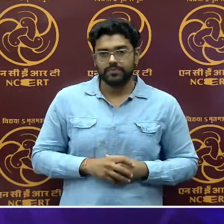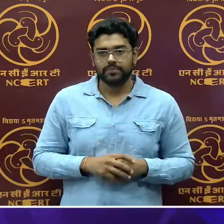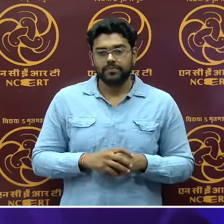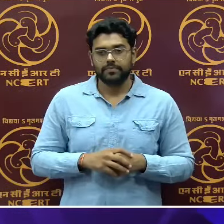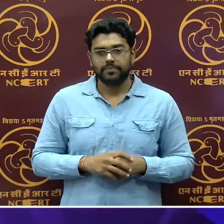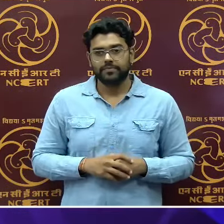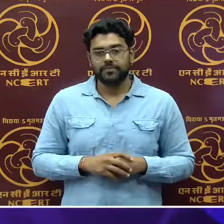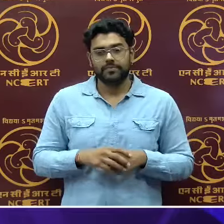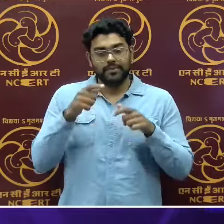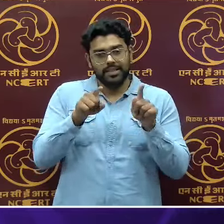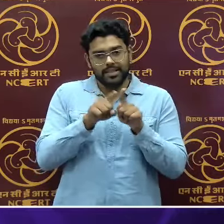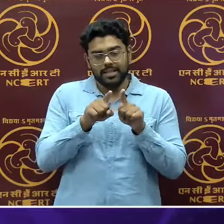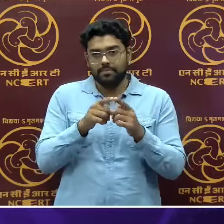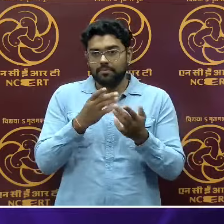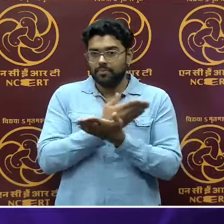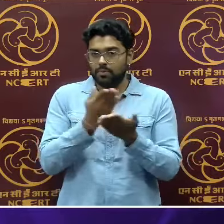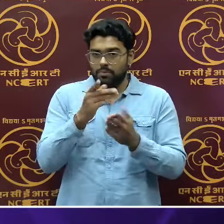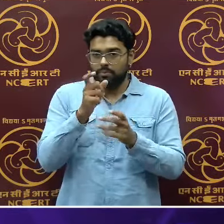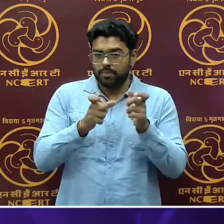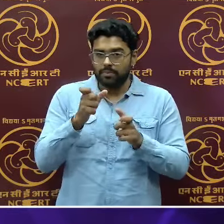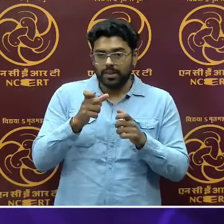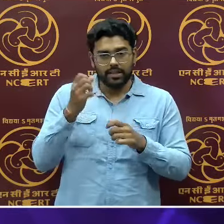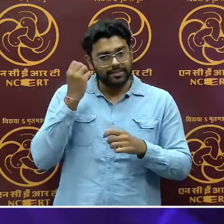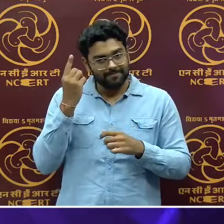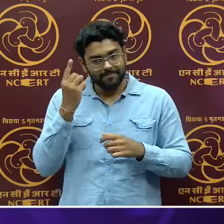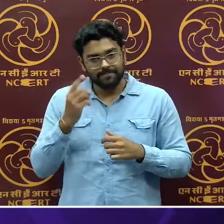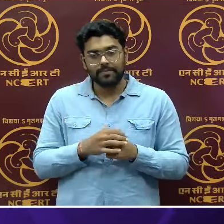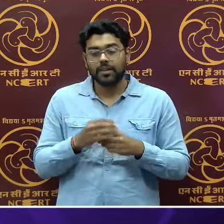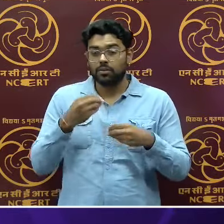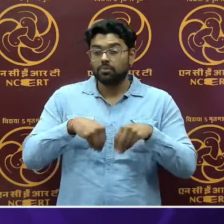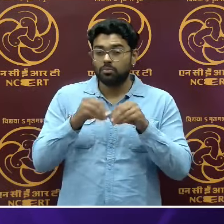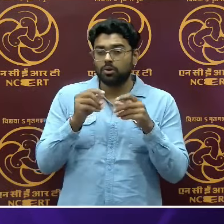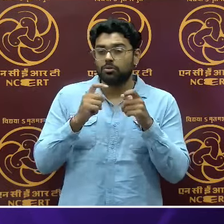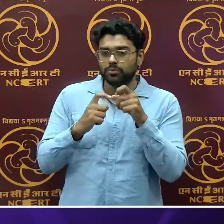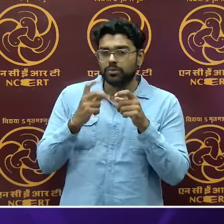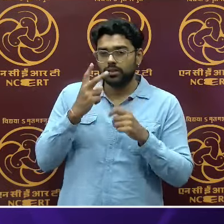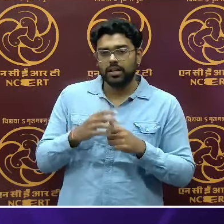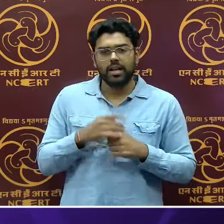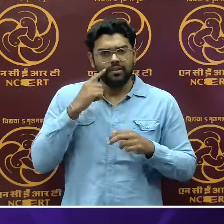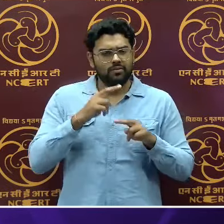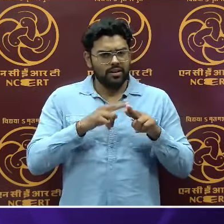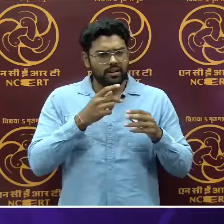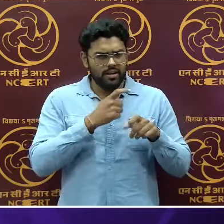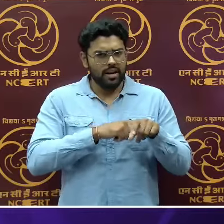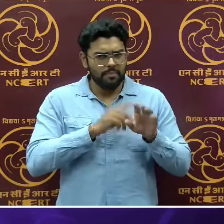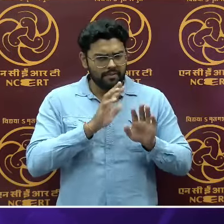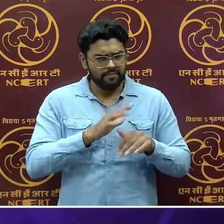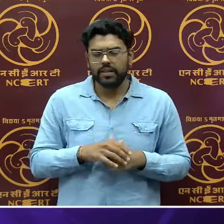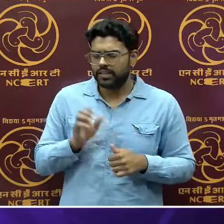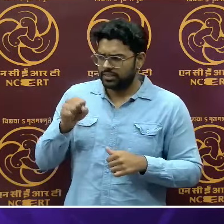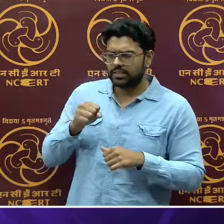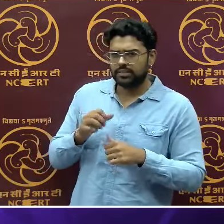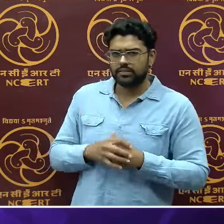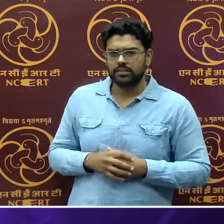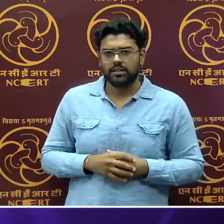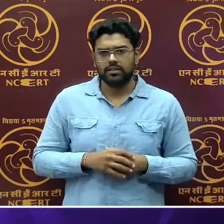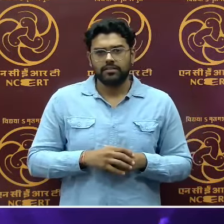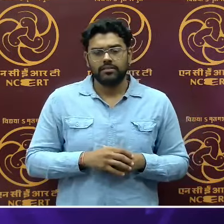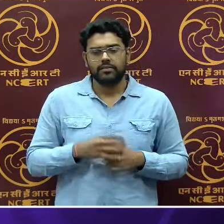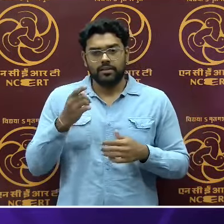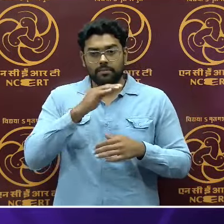also construction I hope you have understood. Here comes one more question, if you can permit me for some time, can Yes, I do ma'am. it? Yes, ma'am. Can you